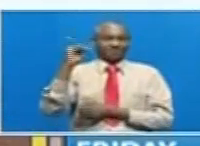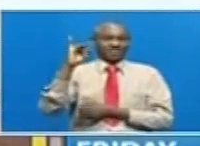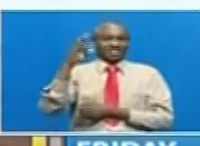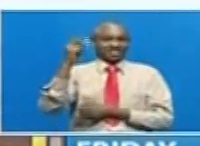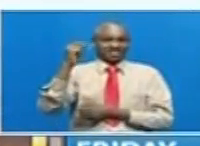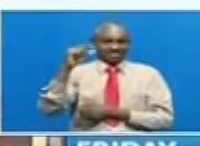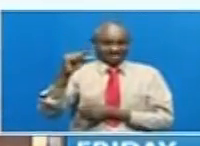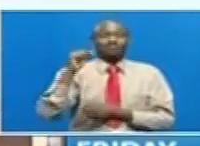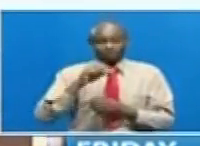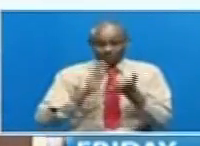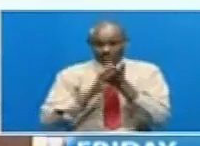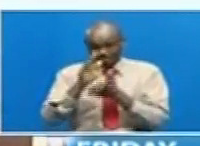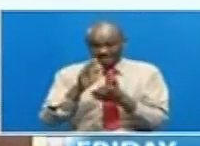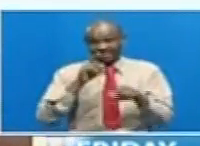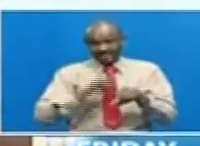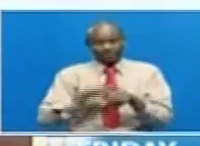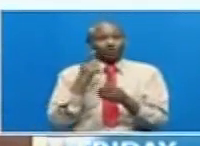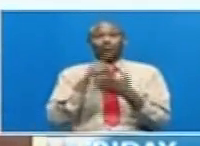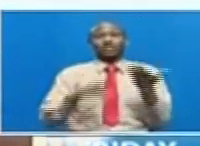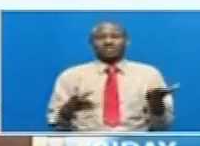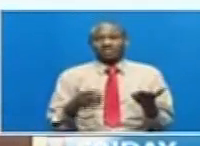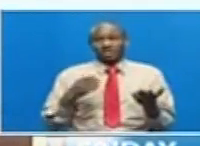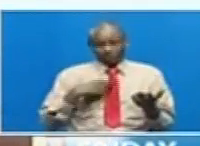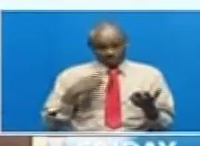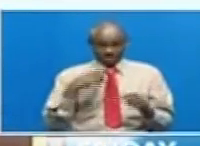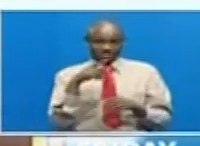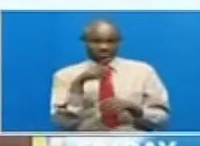your comments. Mm. But for now, what do? We will